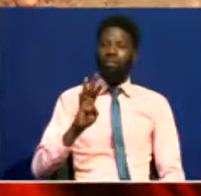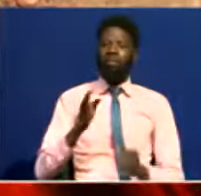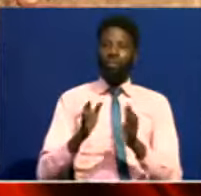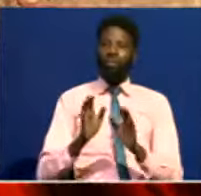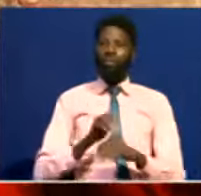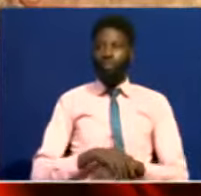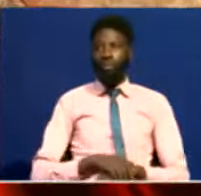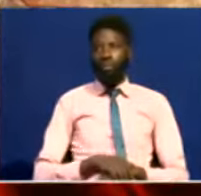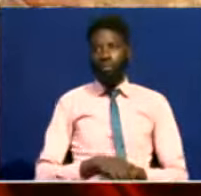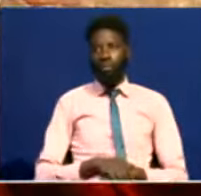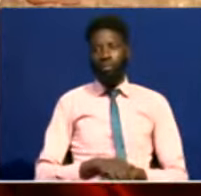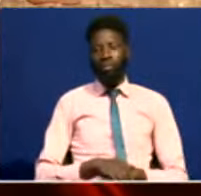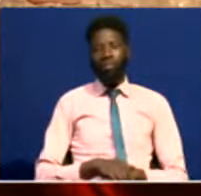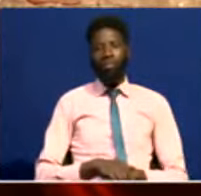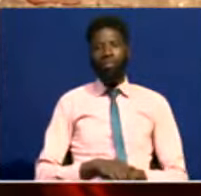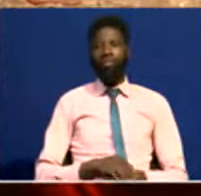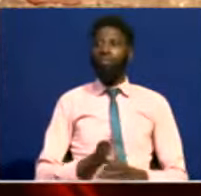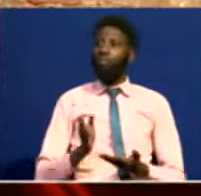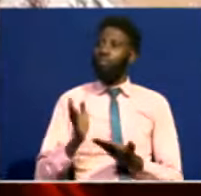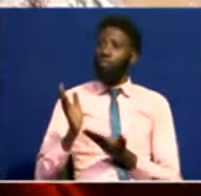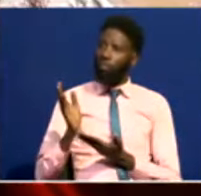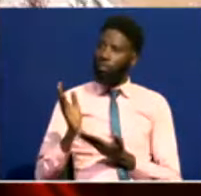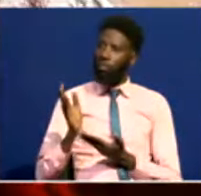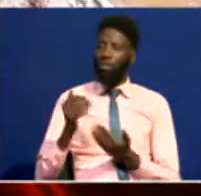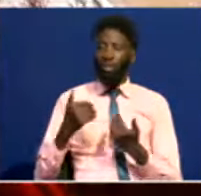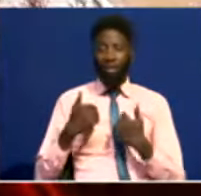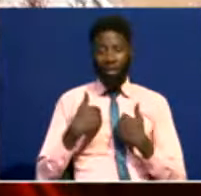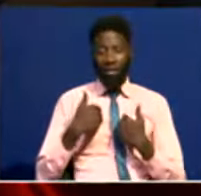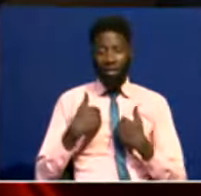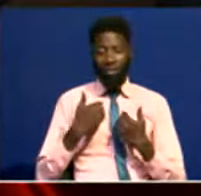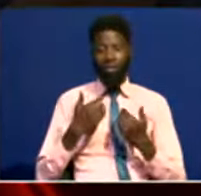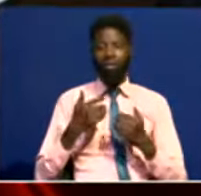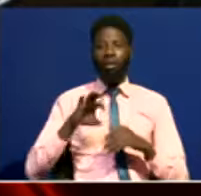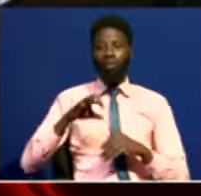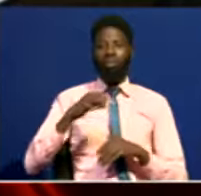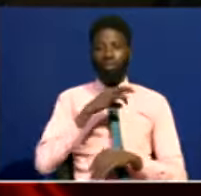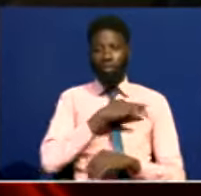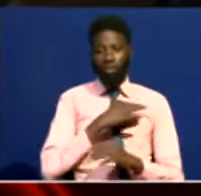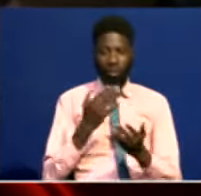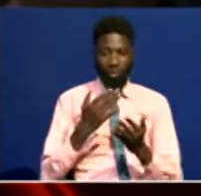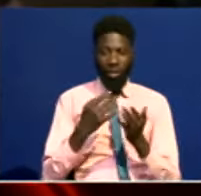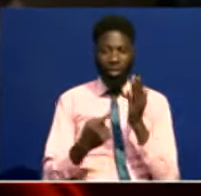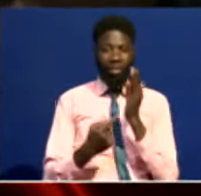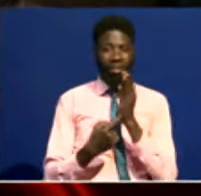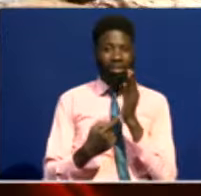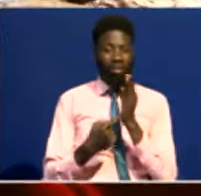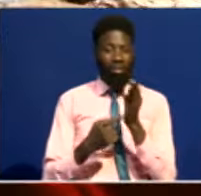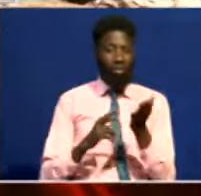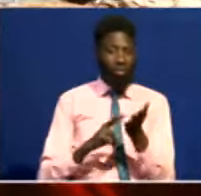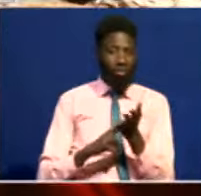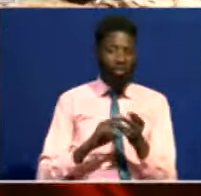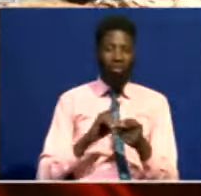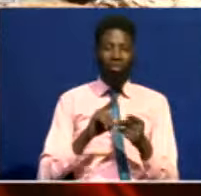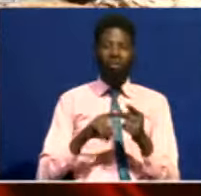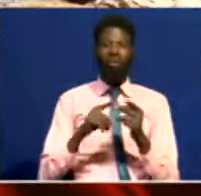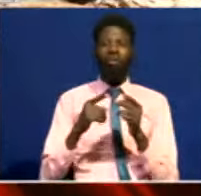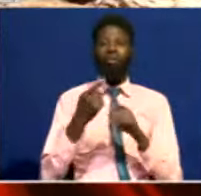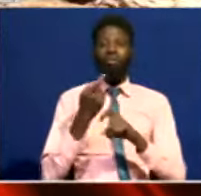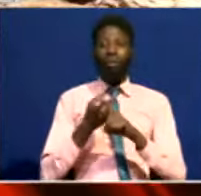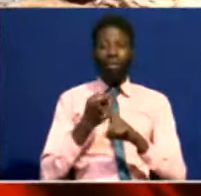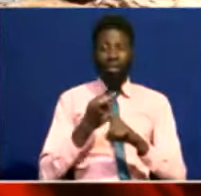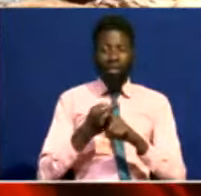to benefit from the great volume of data include Taita Taveta, Kwale, Migori, Narok,